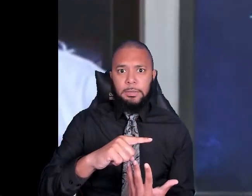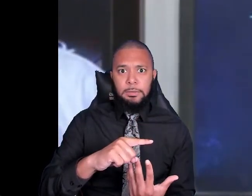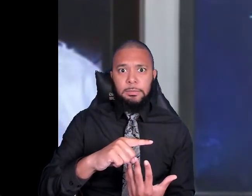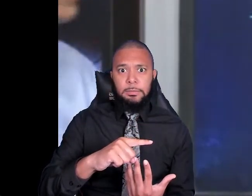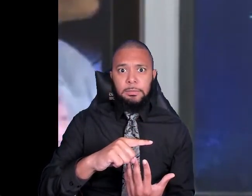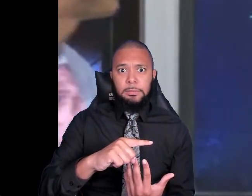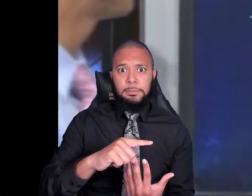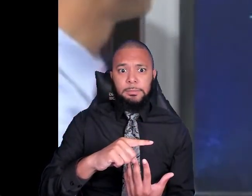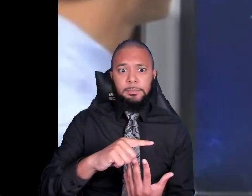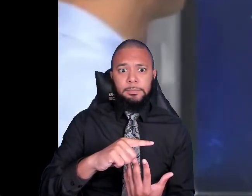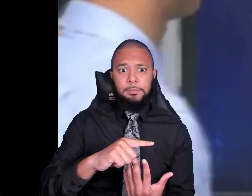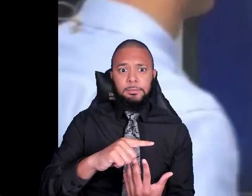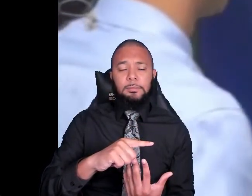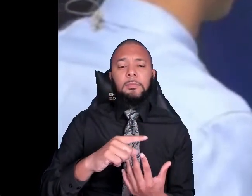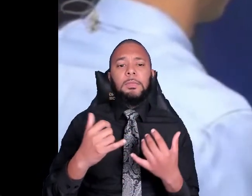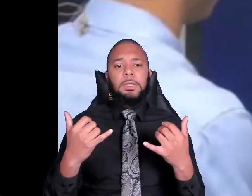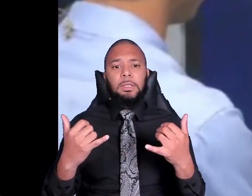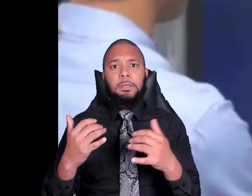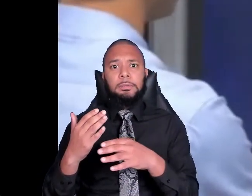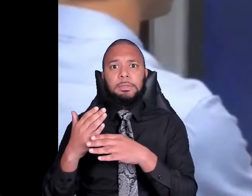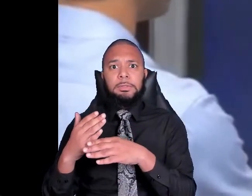divide both sides by negative 2.